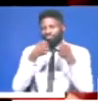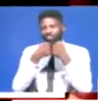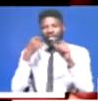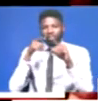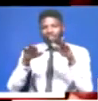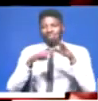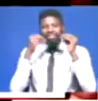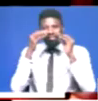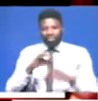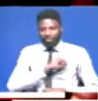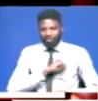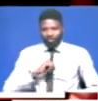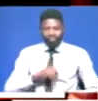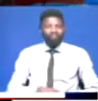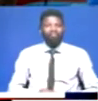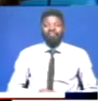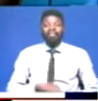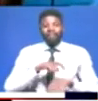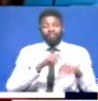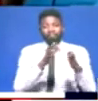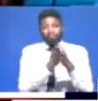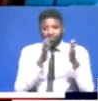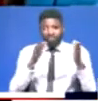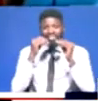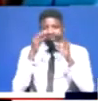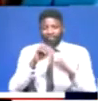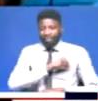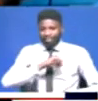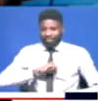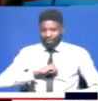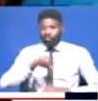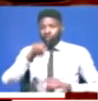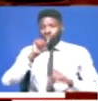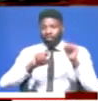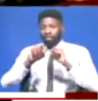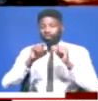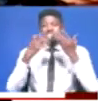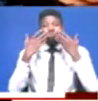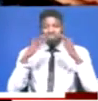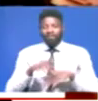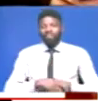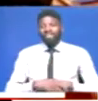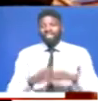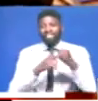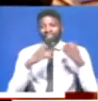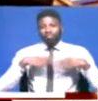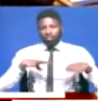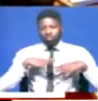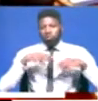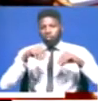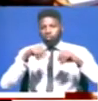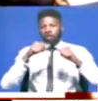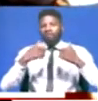By close of the nomination period for the Senate Speaker's position, seven candidates qualified to the ballot that will be